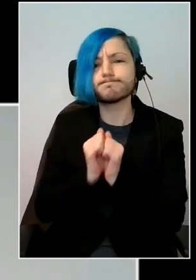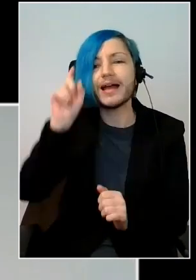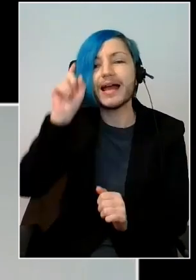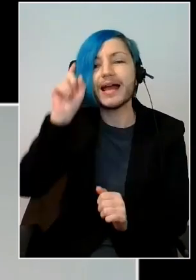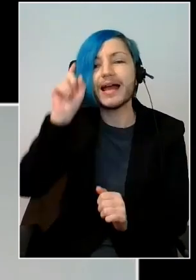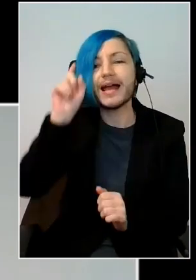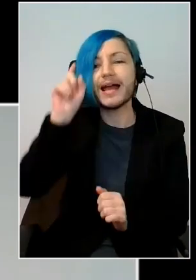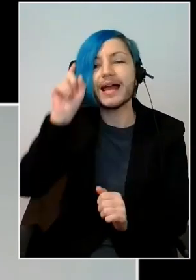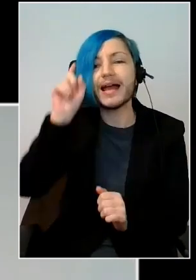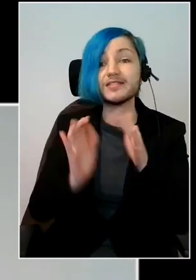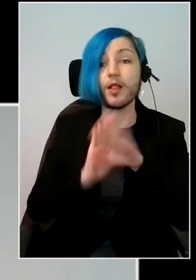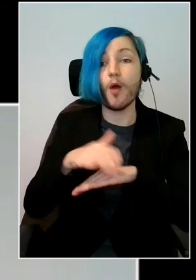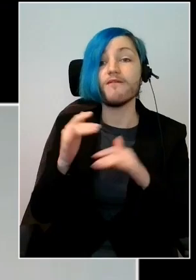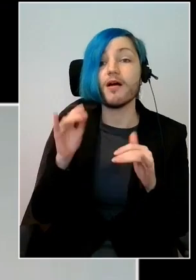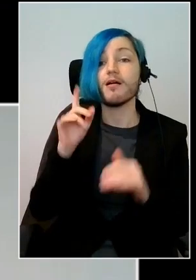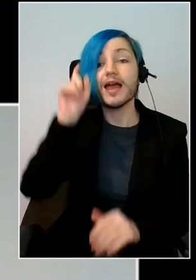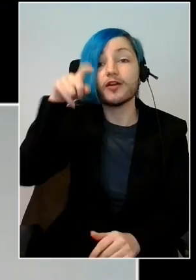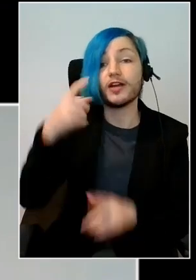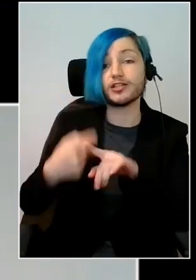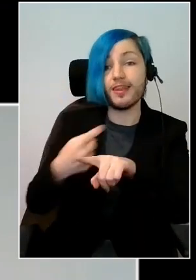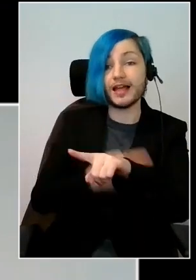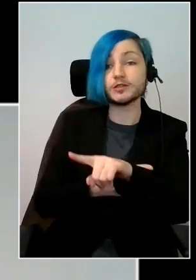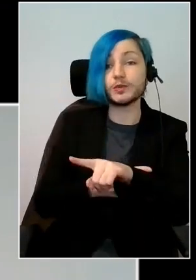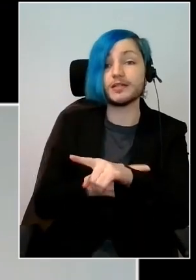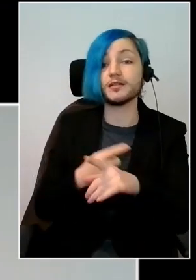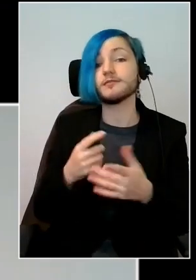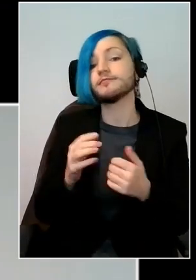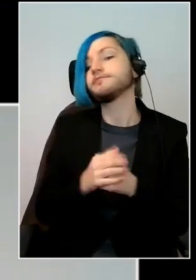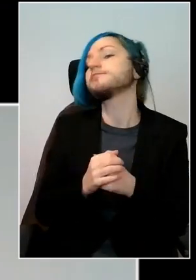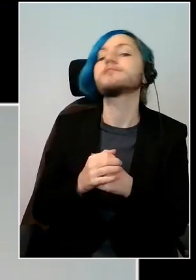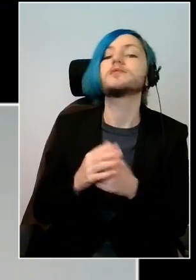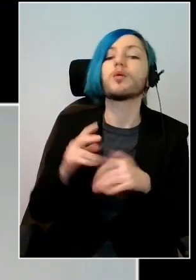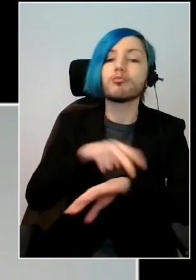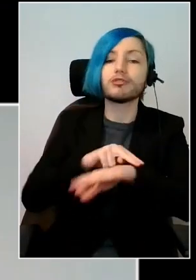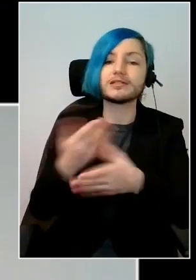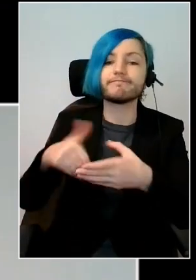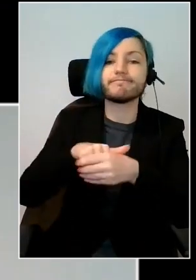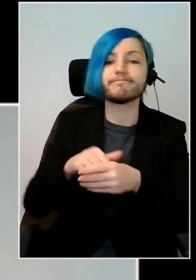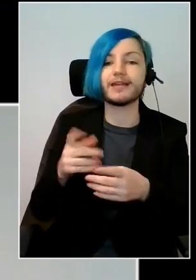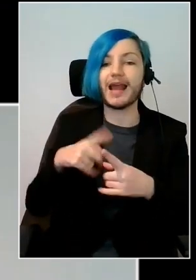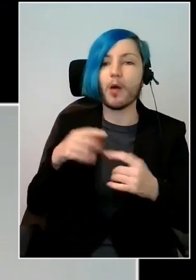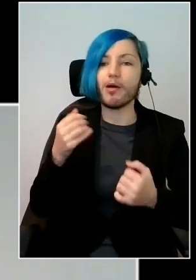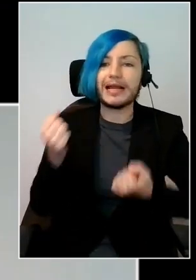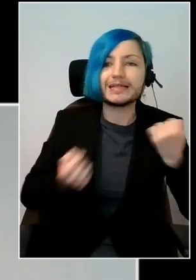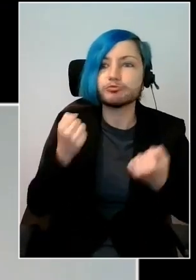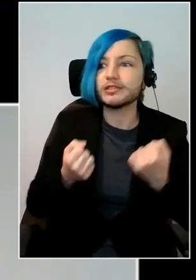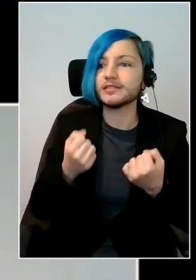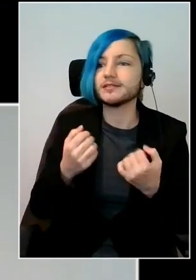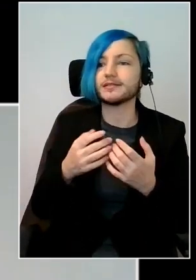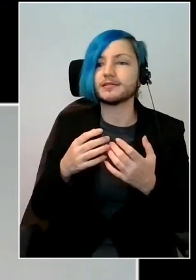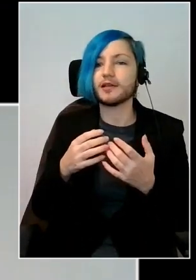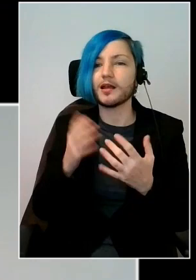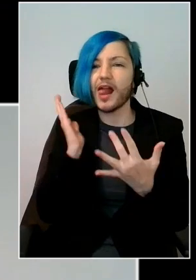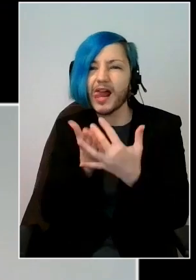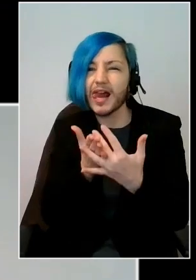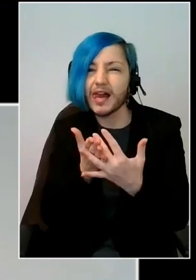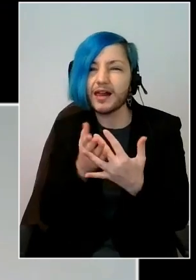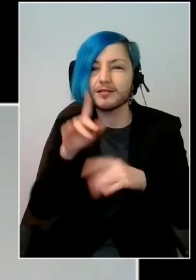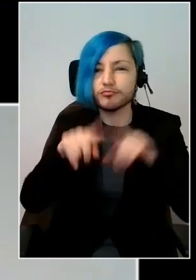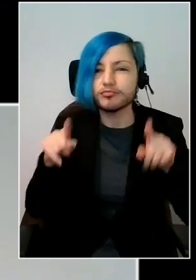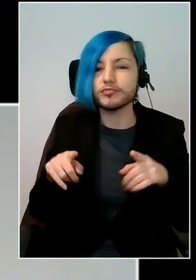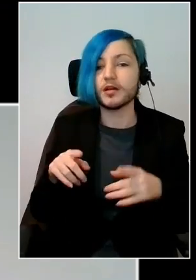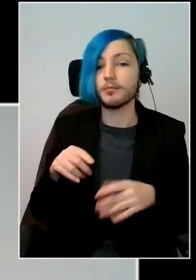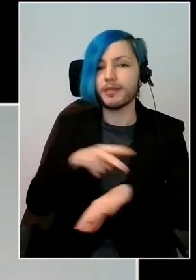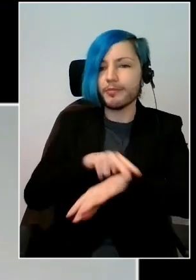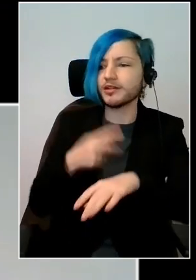week where the apprentices took part in our sprints and our hacks. And they're the ones that come up with the ideas. They're the ones that challenge and say, why do you